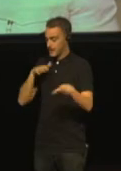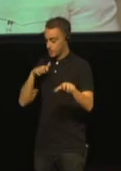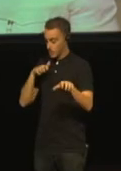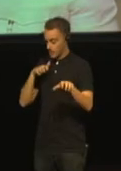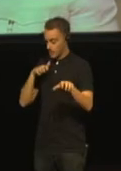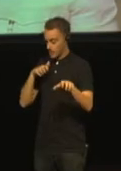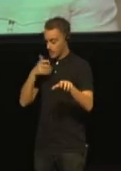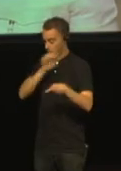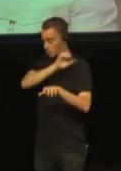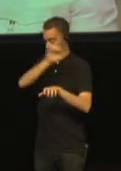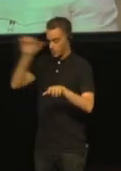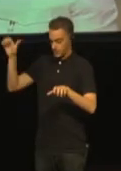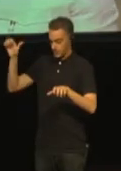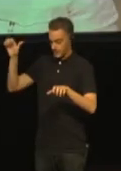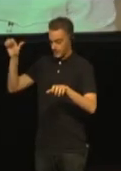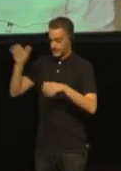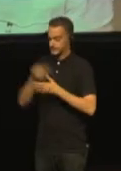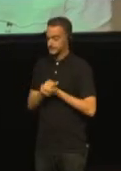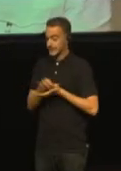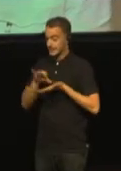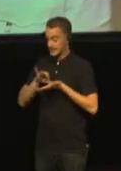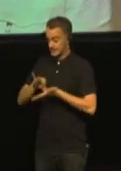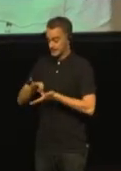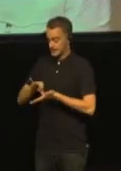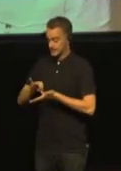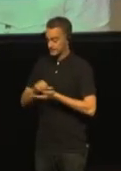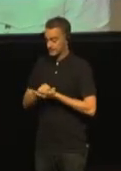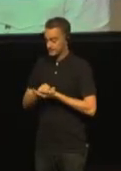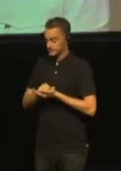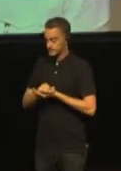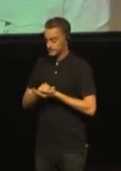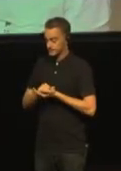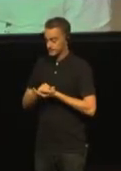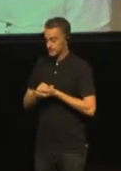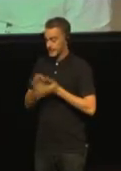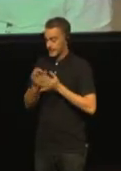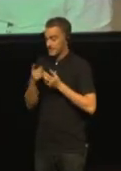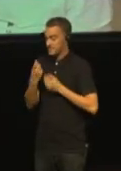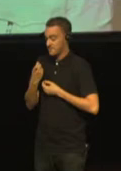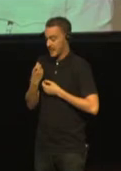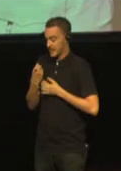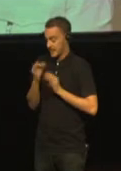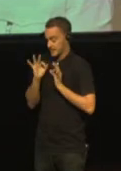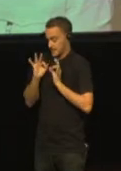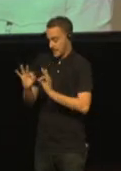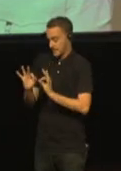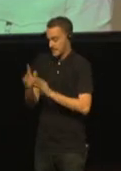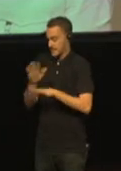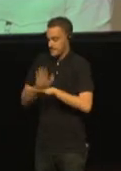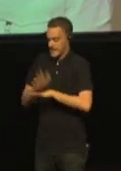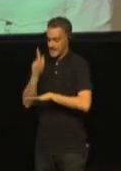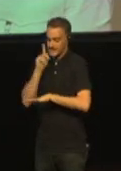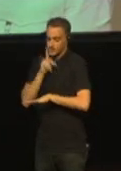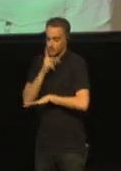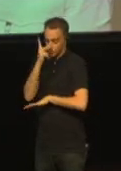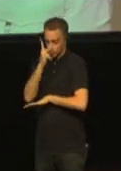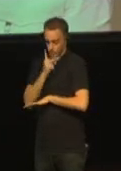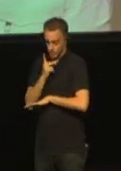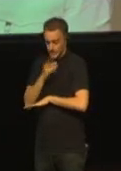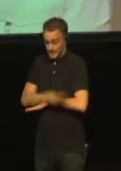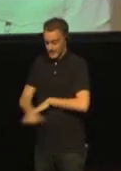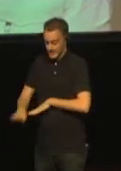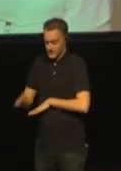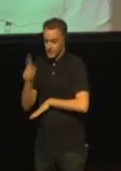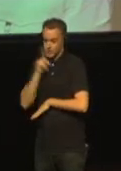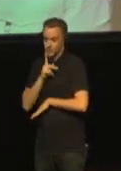including a lack of dedicated deafblind specific option. Often, deafblind children must go to the school